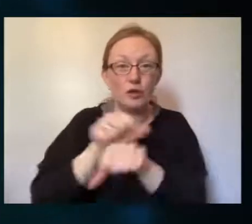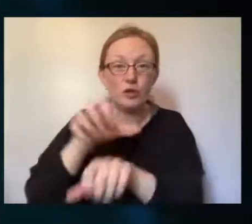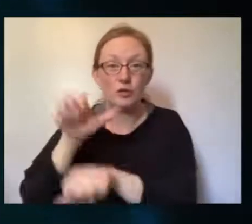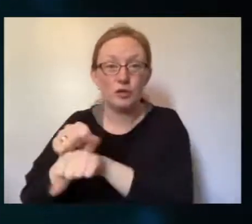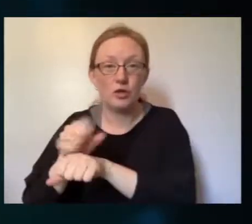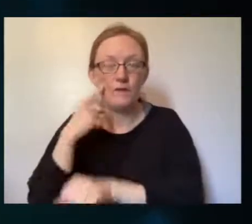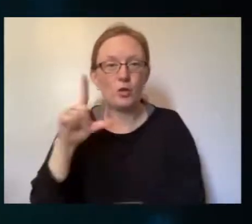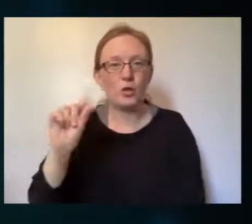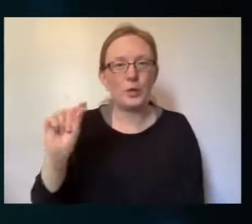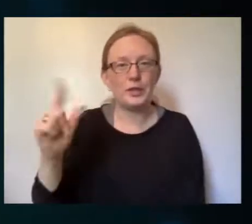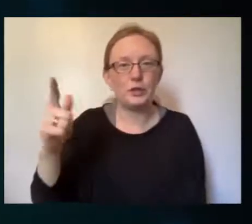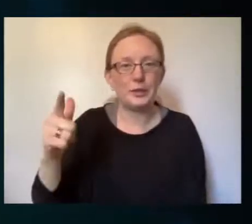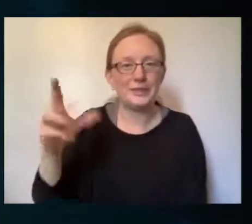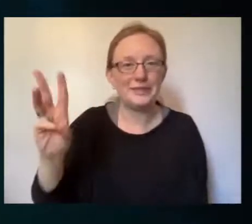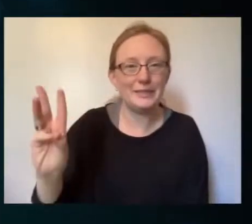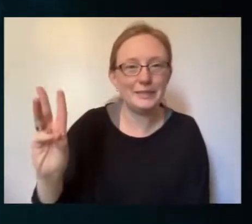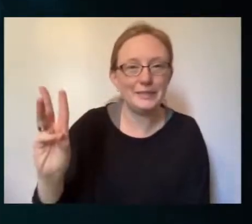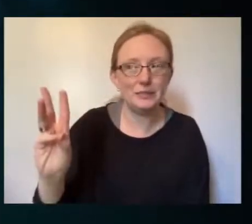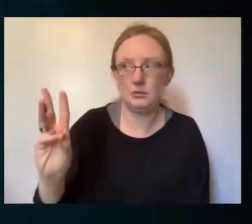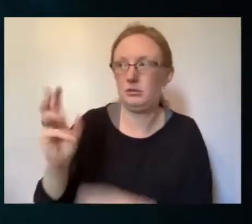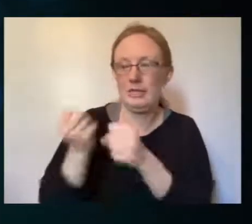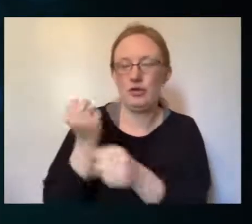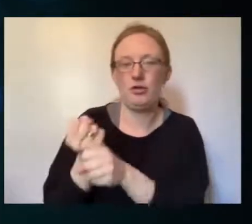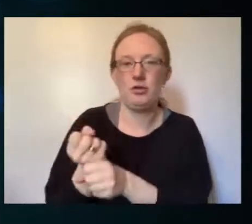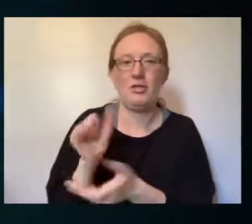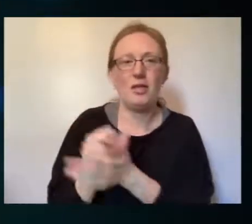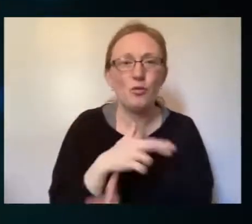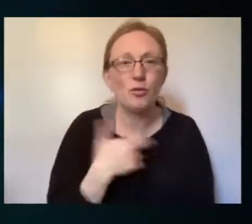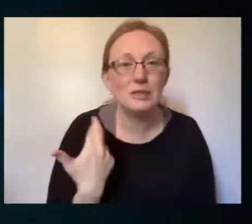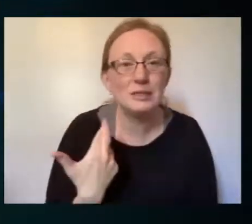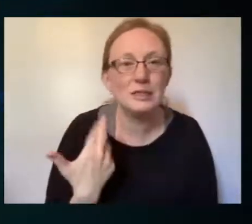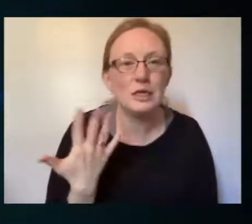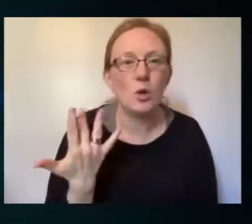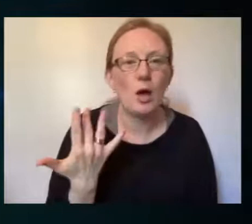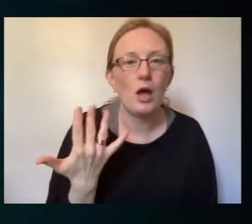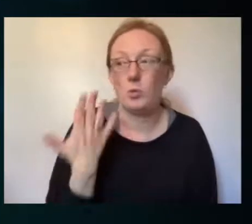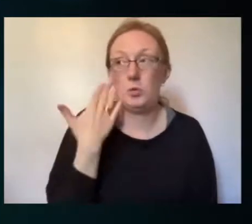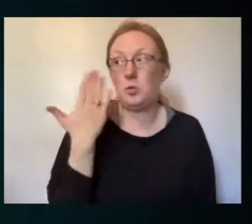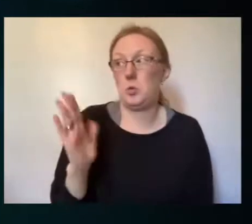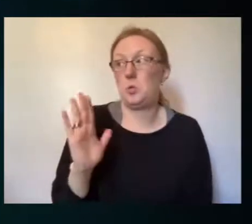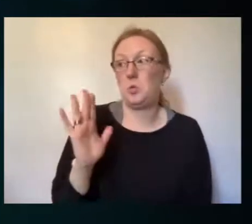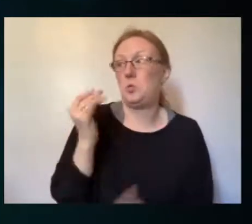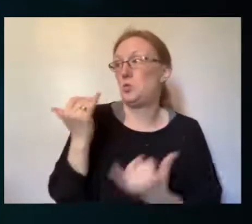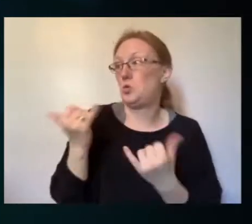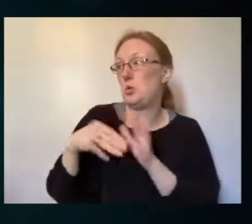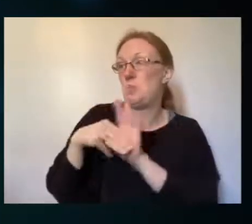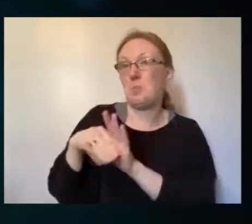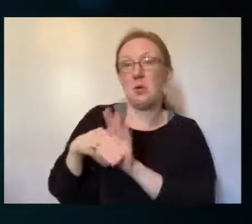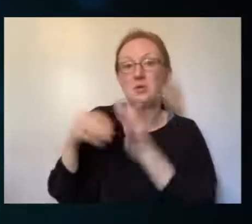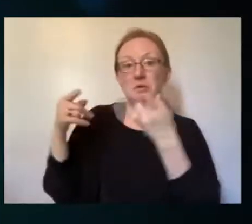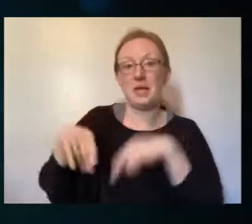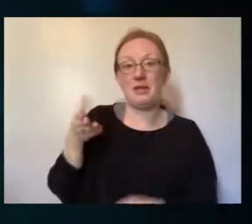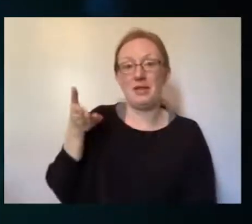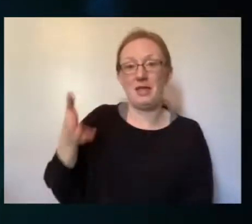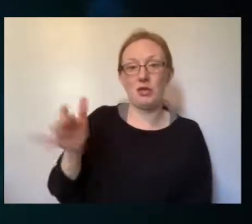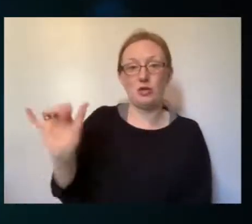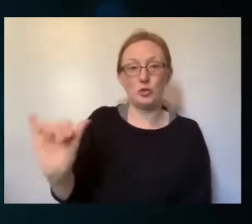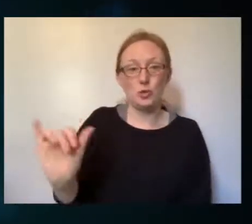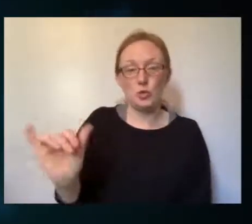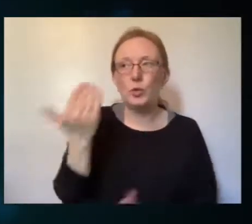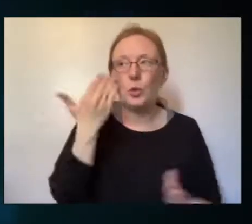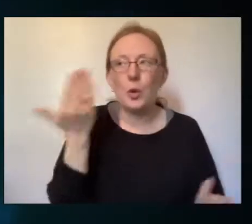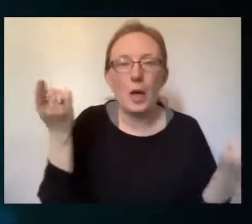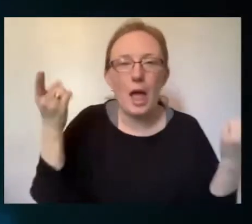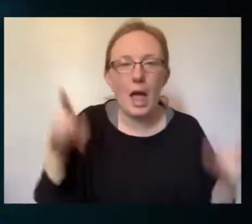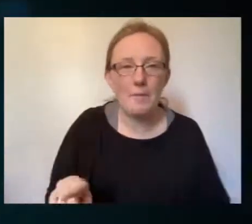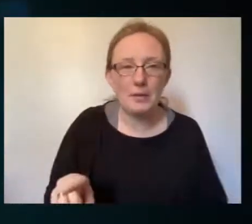in that. And, that's risky because we don't know what are going to be the current models then either.